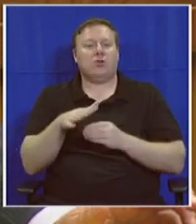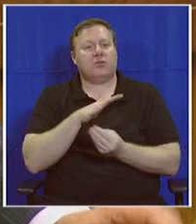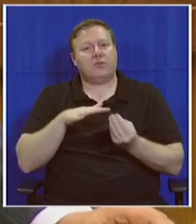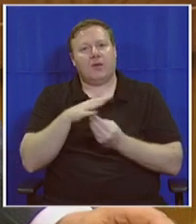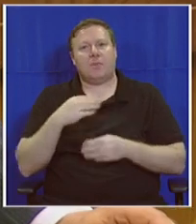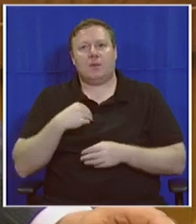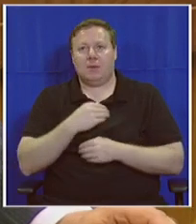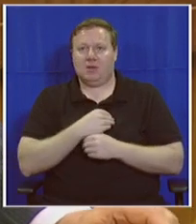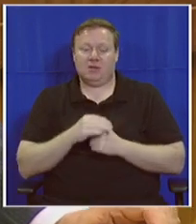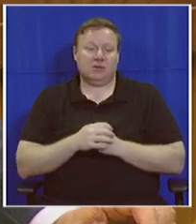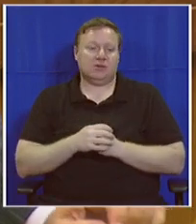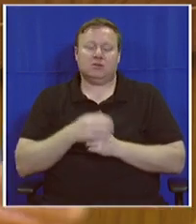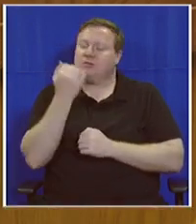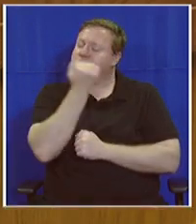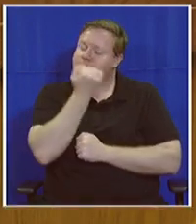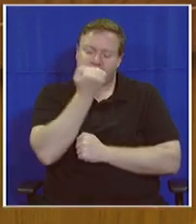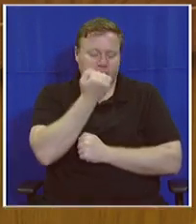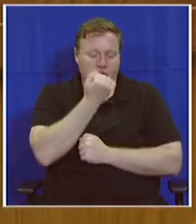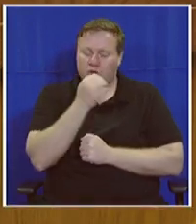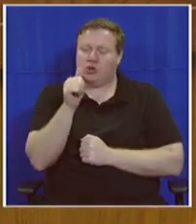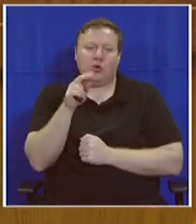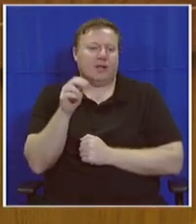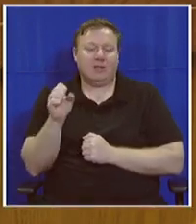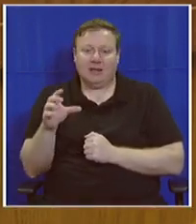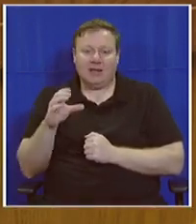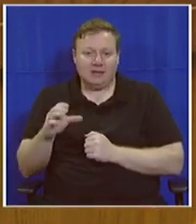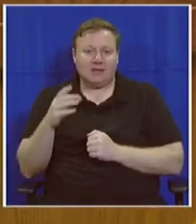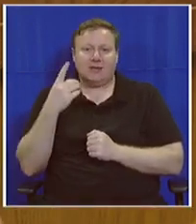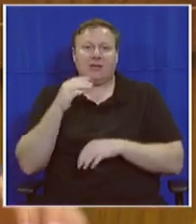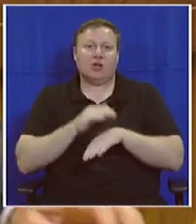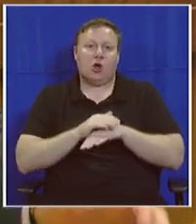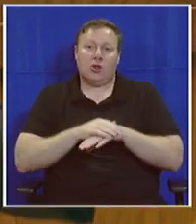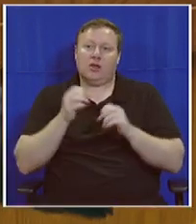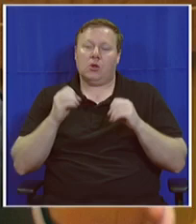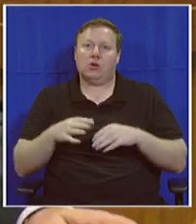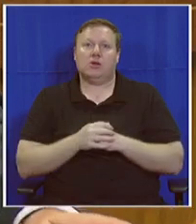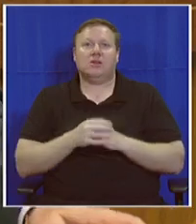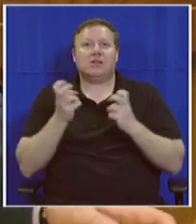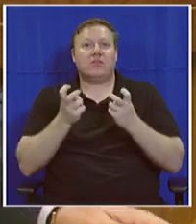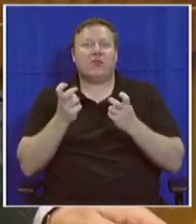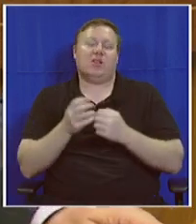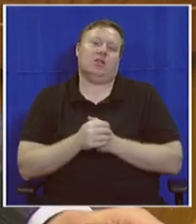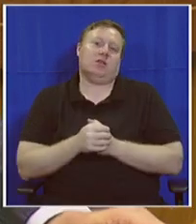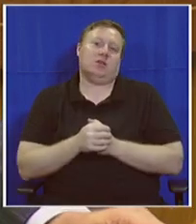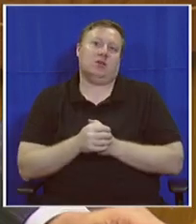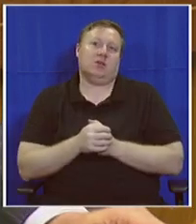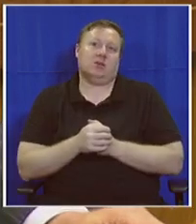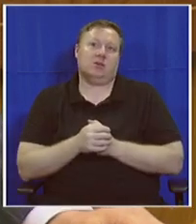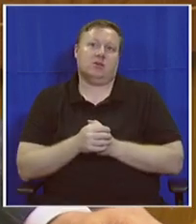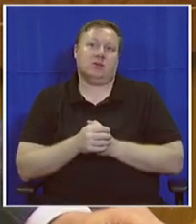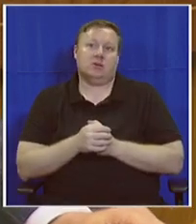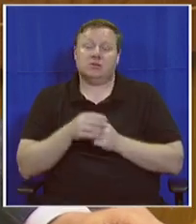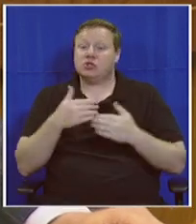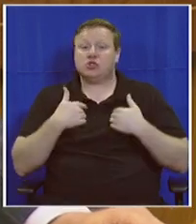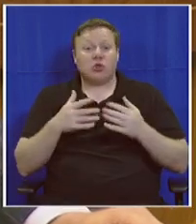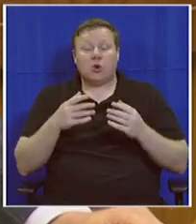I want to express our condolences to the ANC who has lost a colleague, and it's always very difficult. This colleague of ours was at the beginning of a wonderful